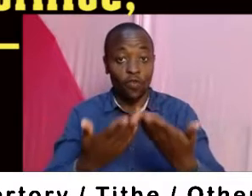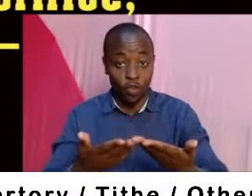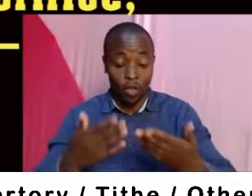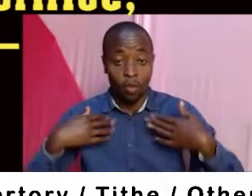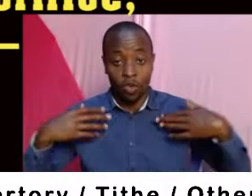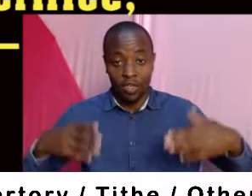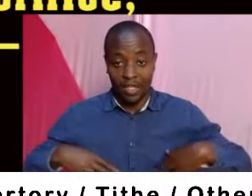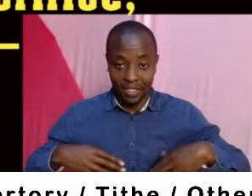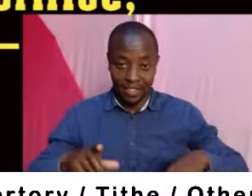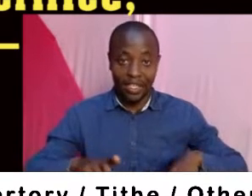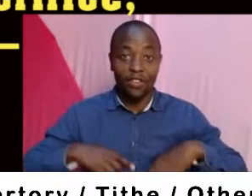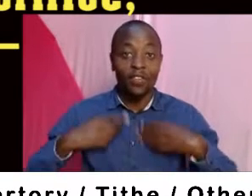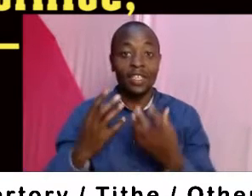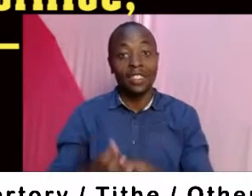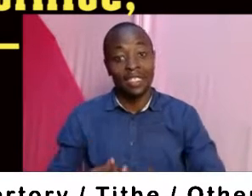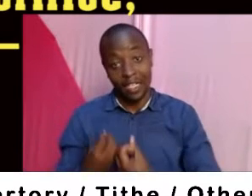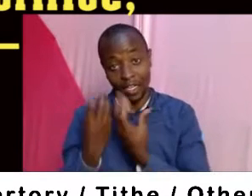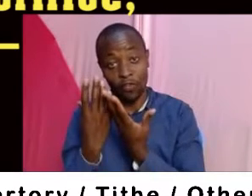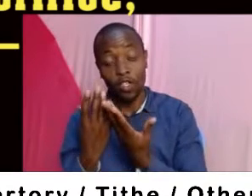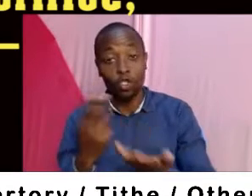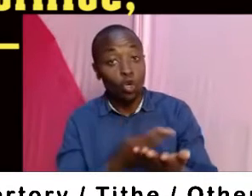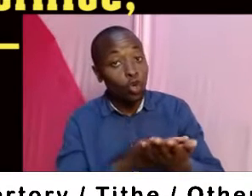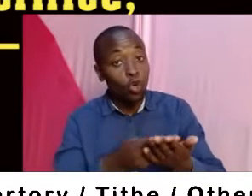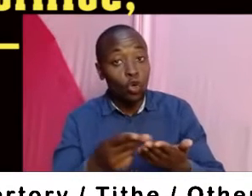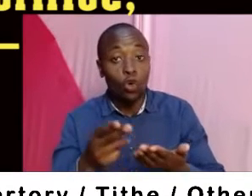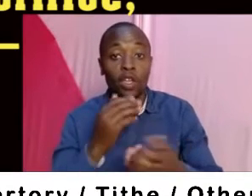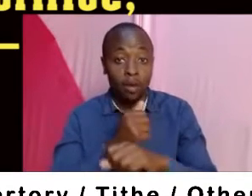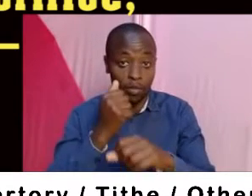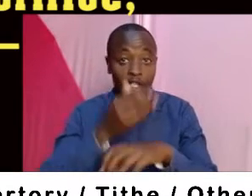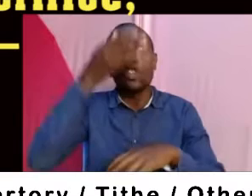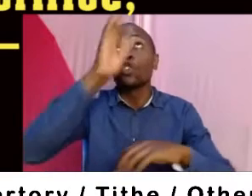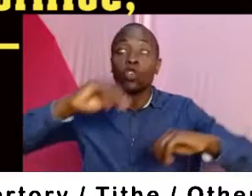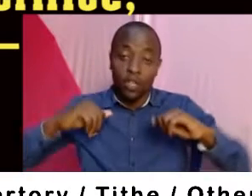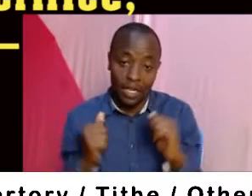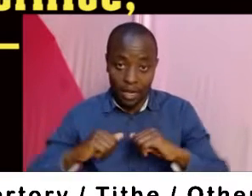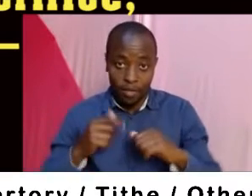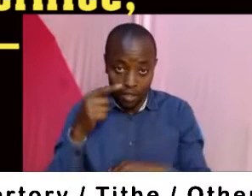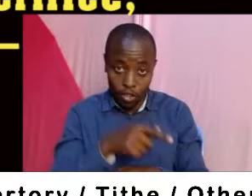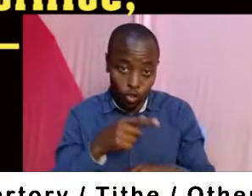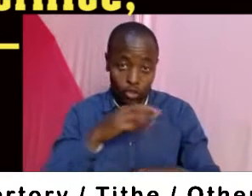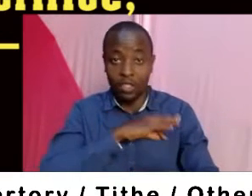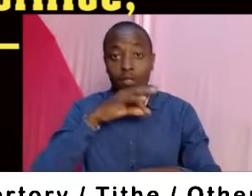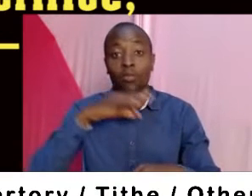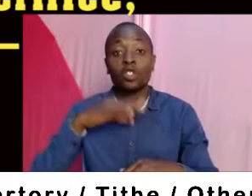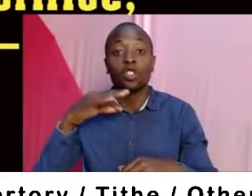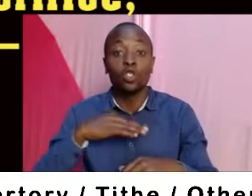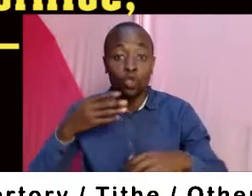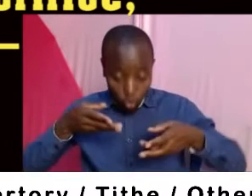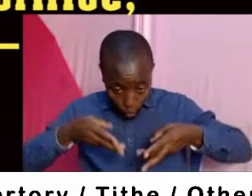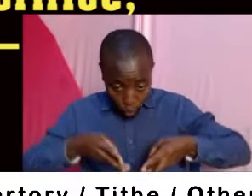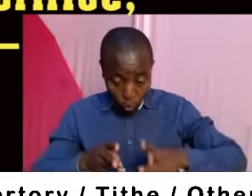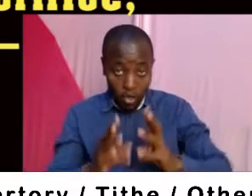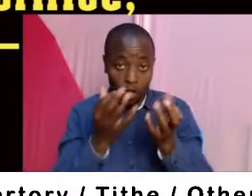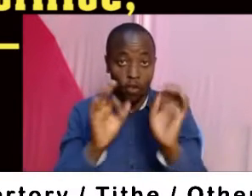living sacrifices, holy and pleasing to God. This is your spiritual act of